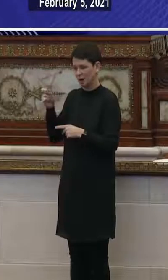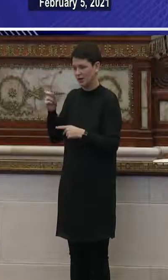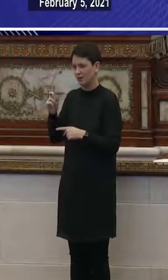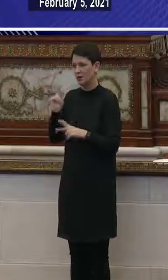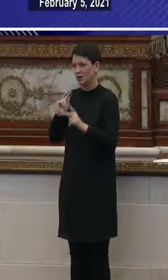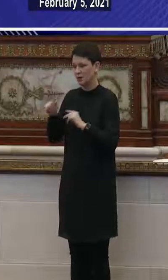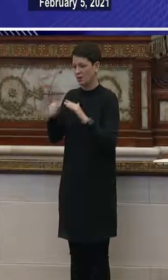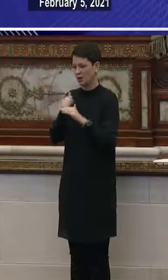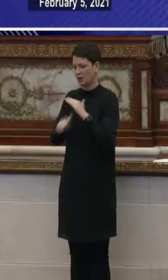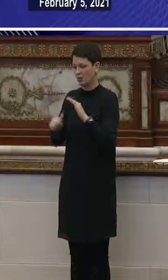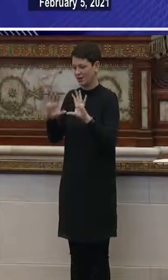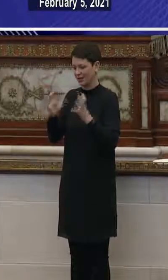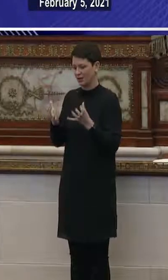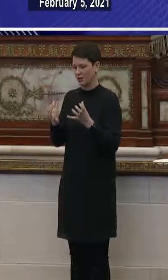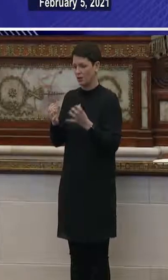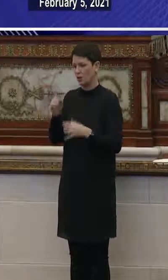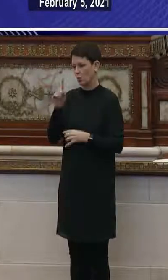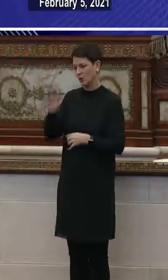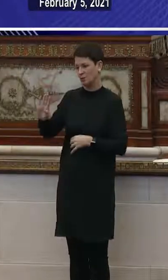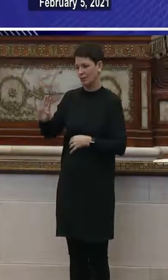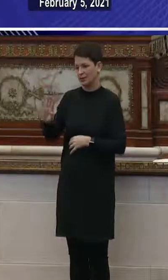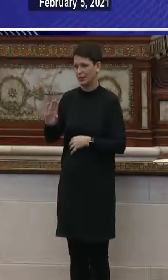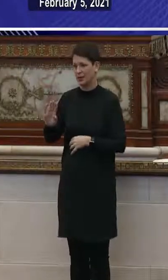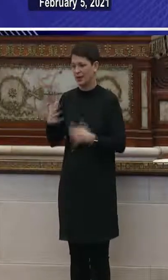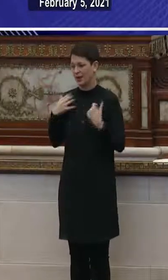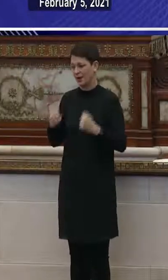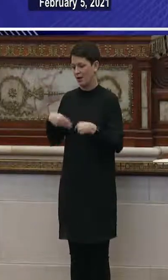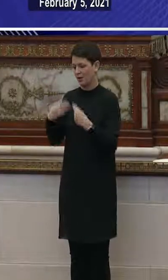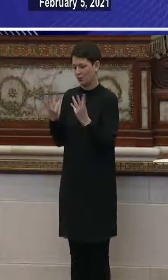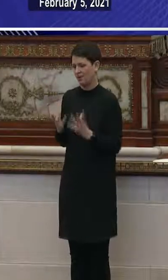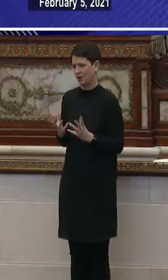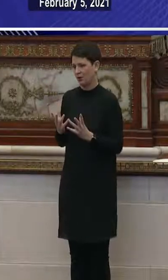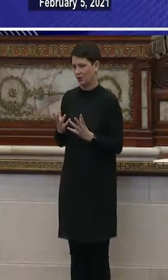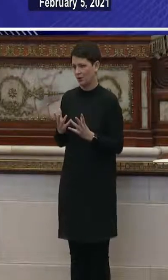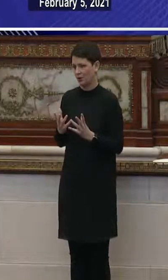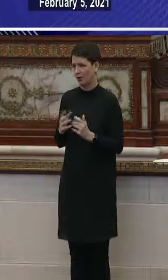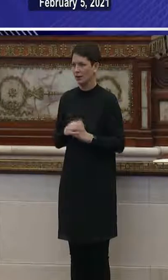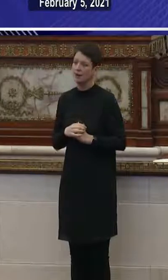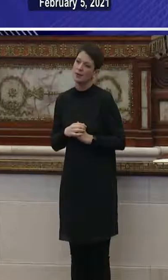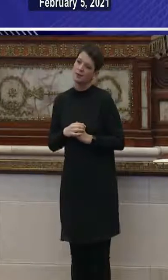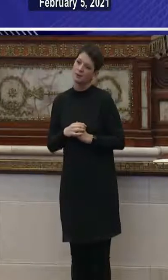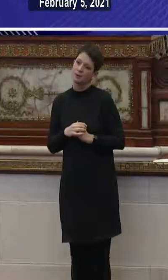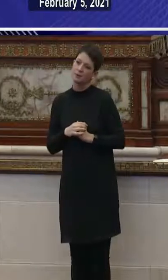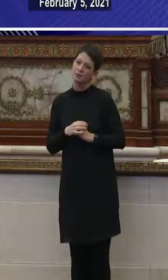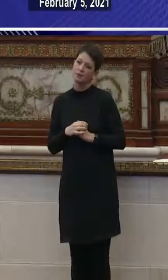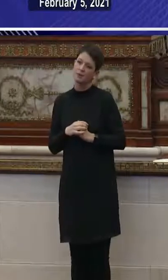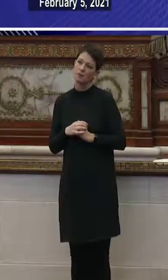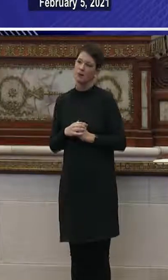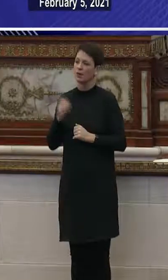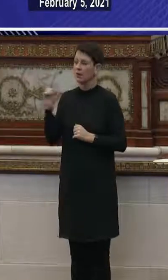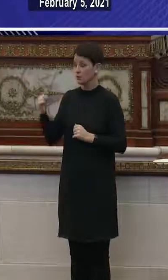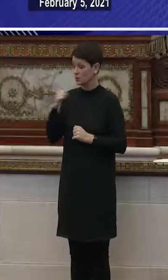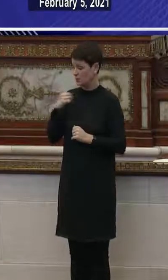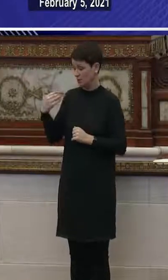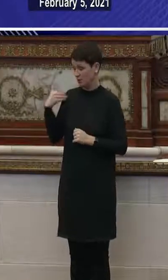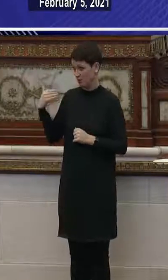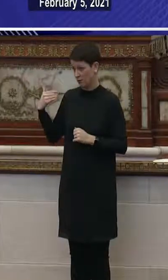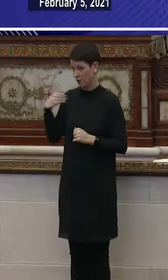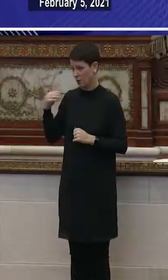under the category of 1B health providers? And so, I know you said earlier